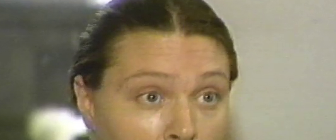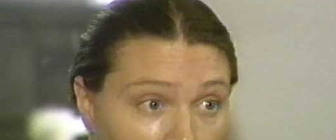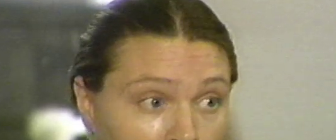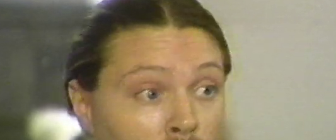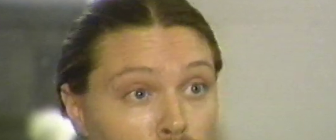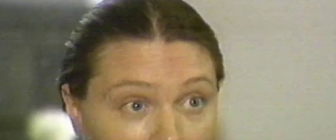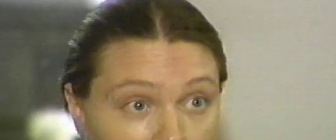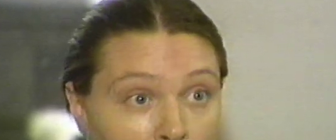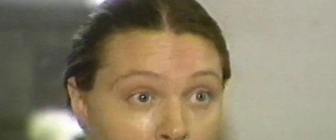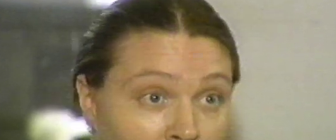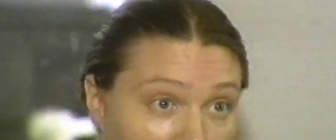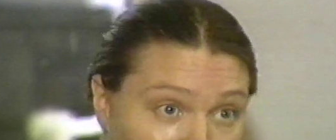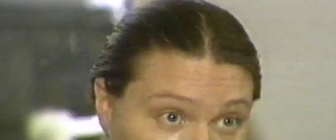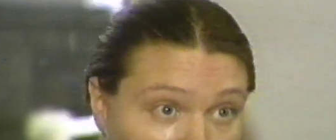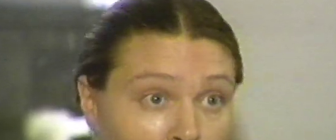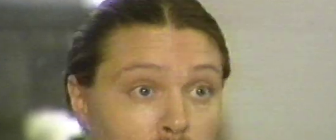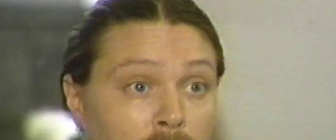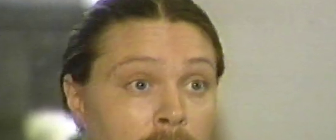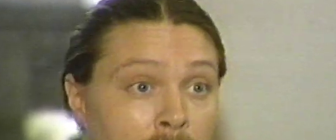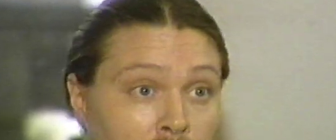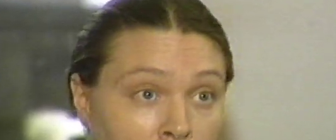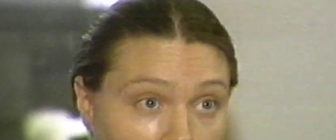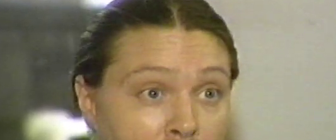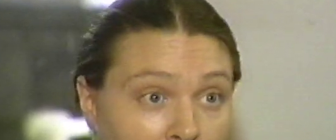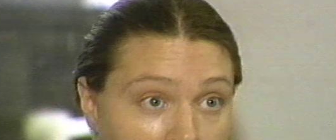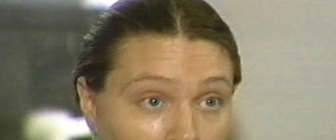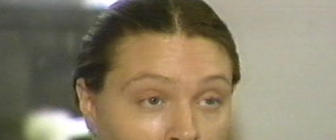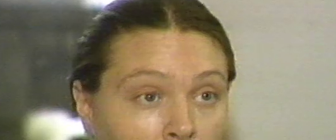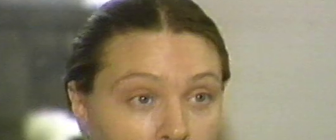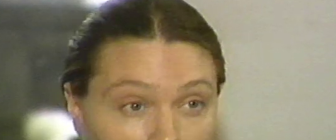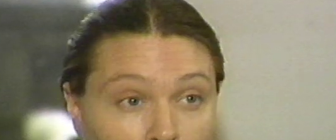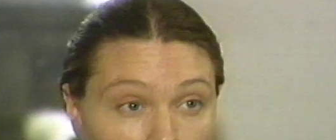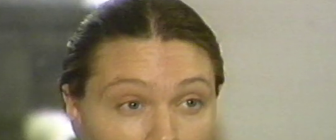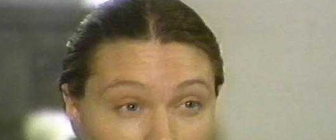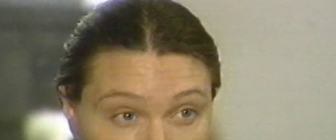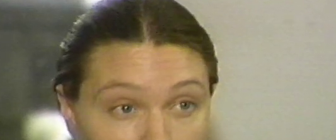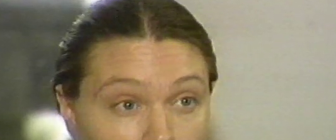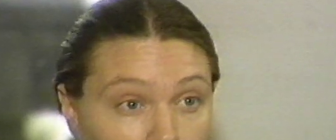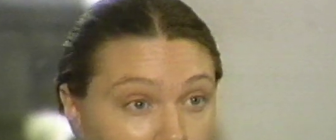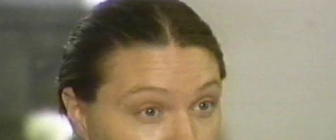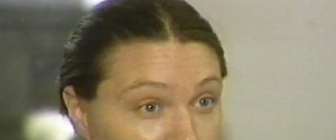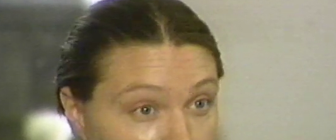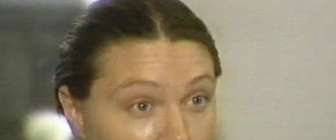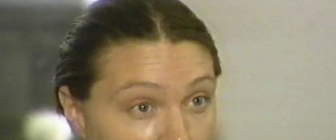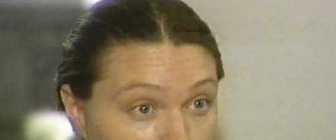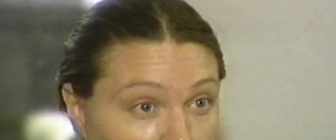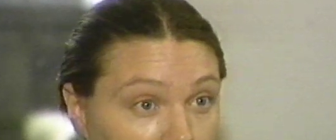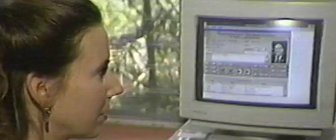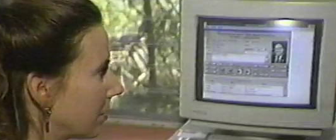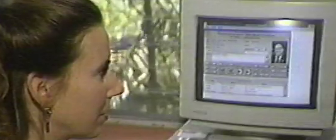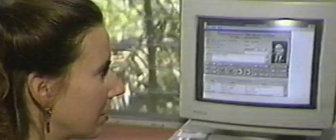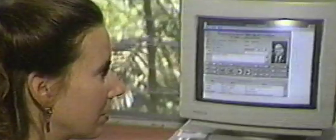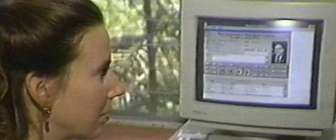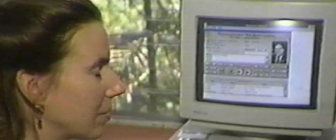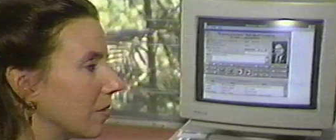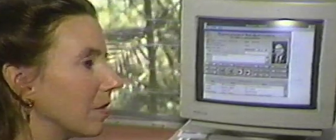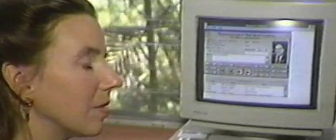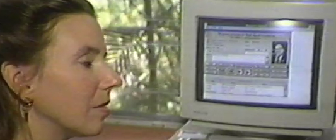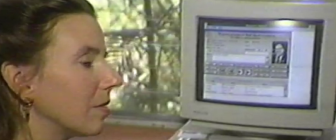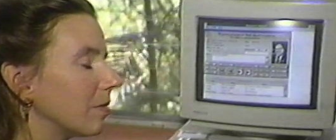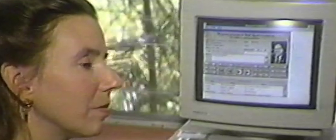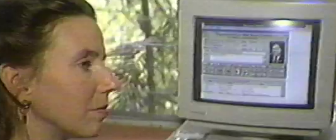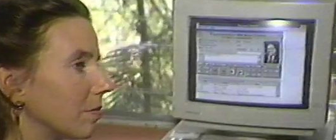to all of them, print them out and stuff the envelopes and get the mailing out, it's going to require somewhere between 6 to 8 hours for all